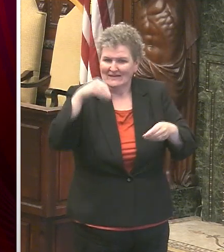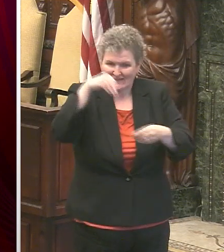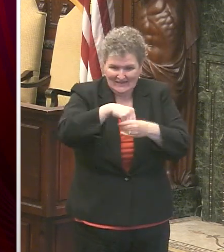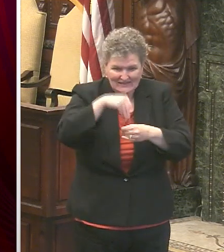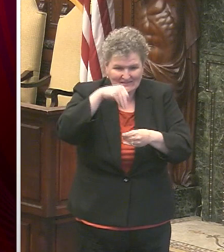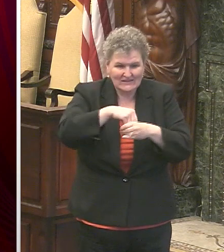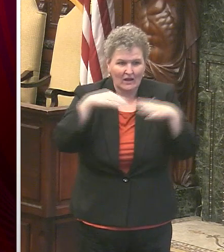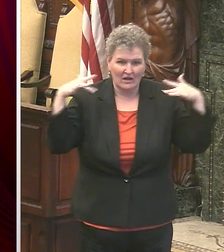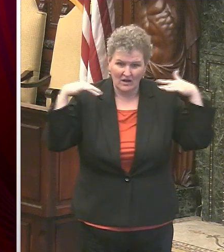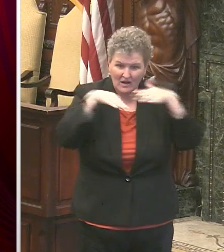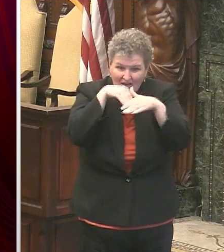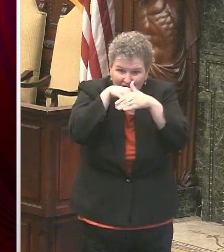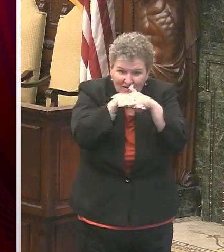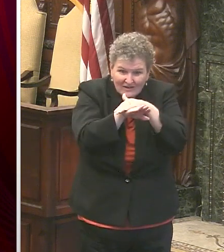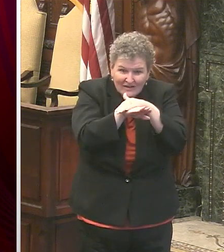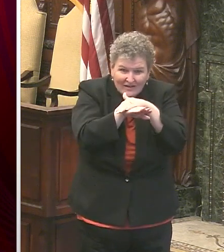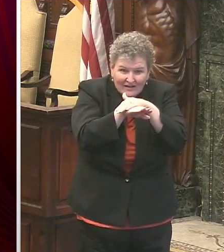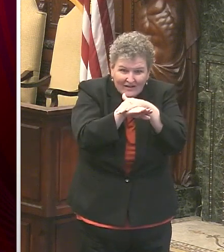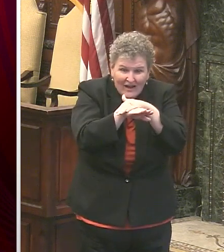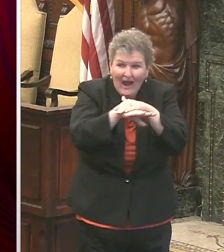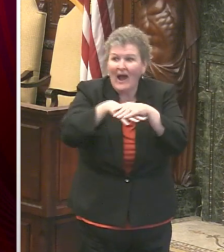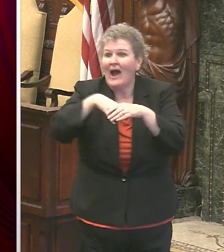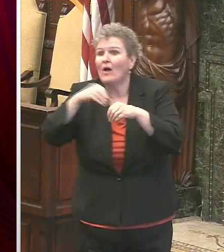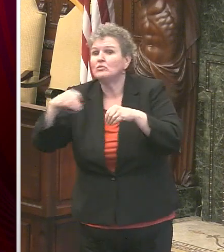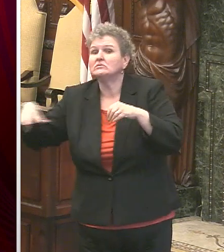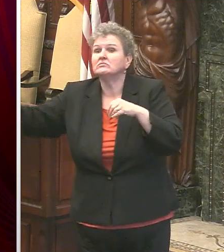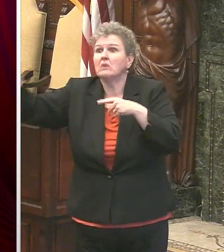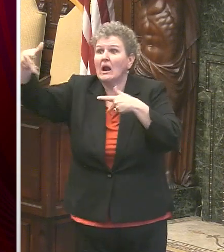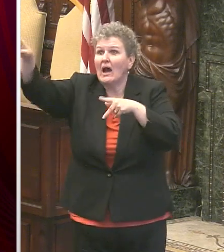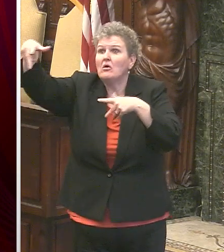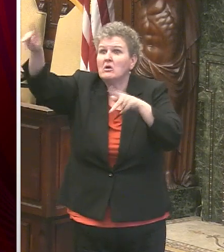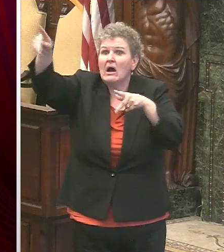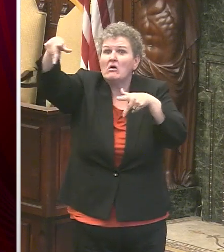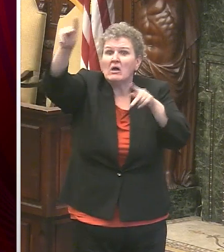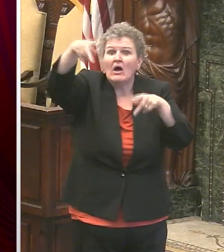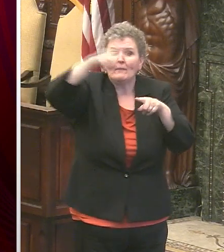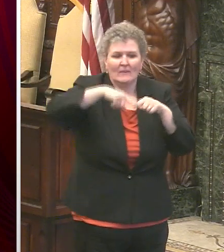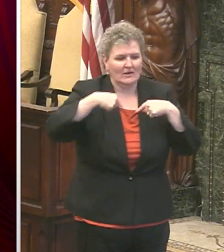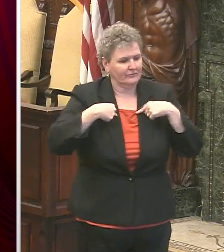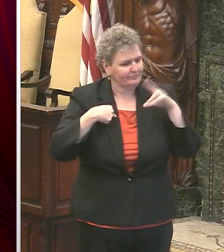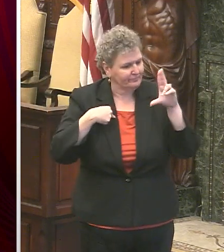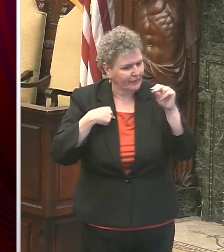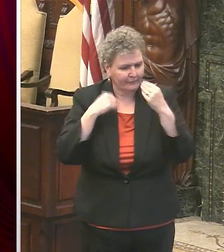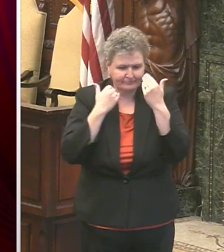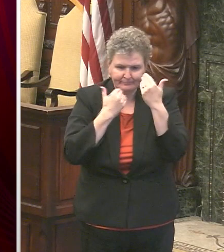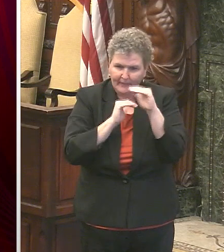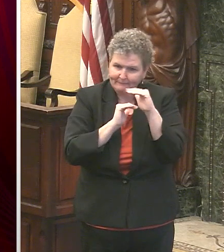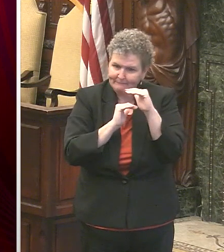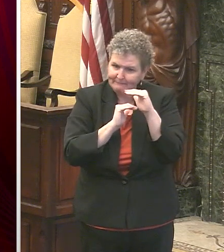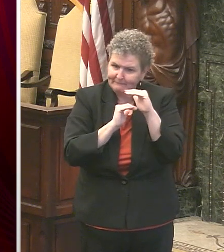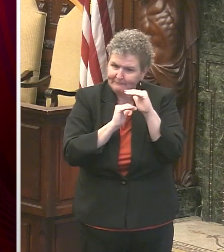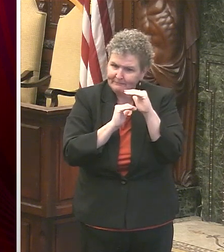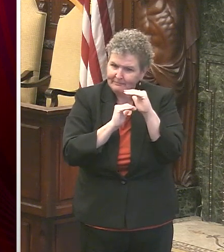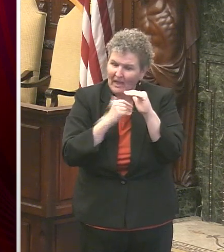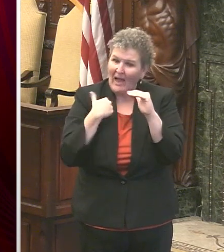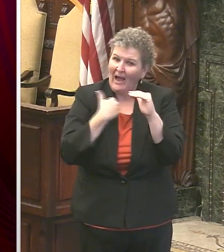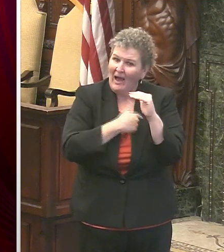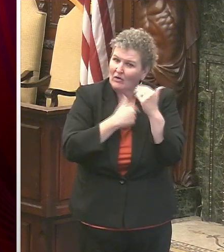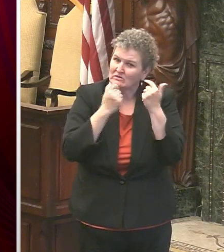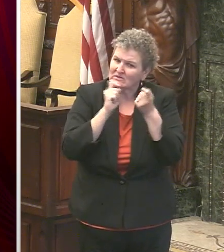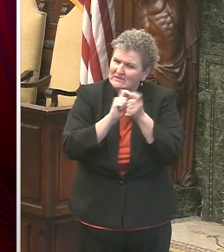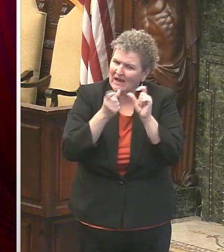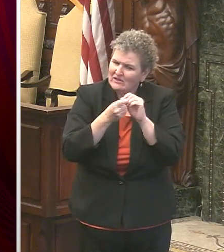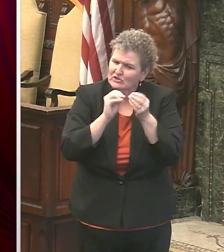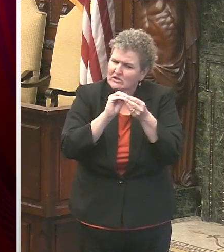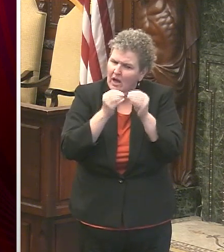restrictive within the city limits than is allowed by the Commonwealth. However, we will change our event size limits to be, like the governor, have